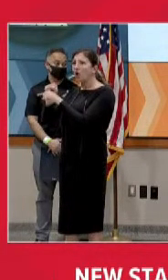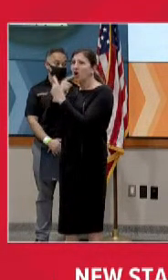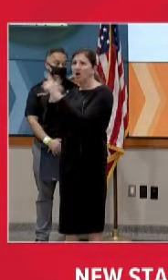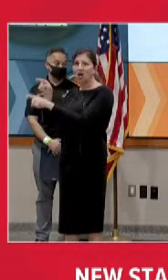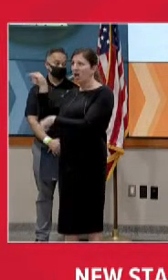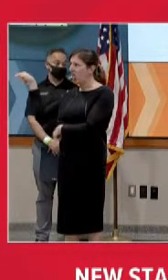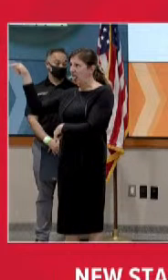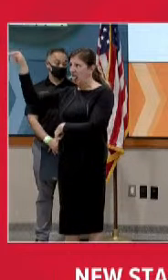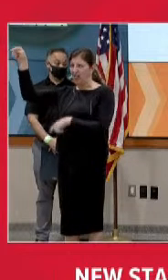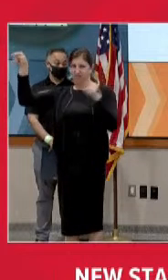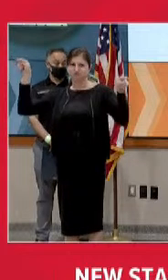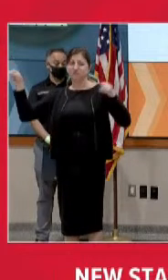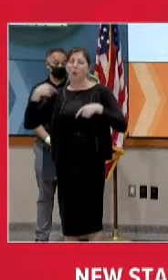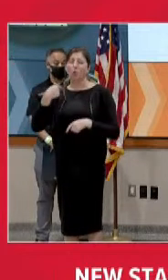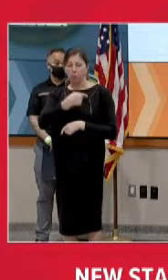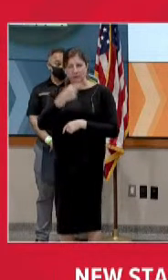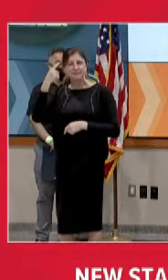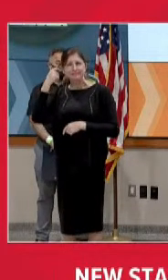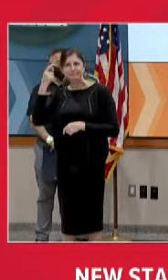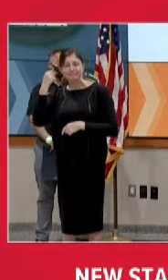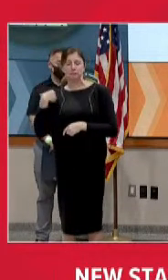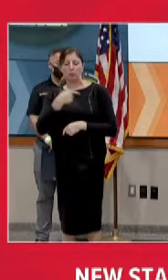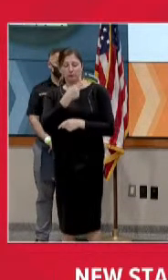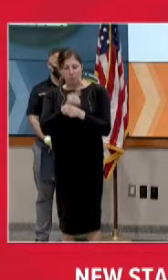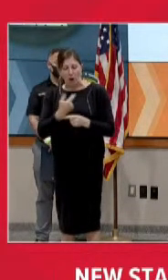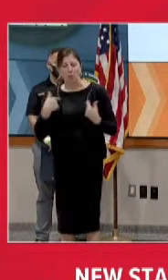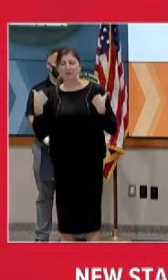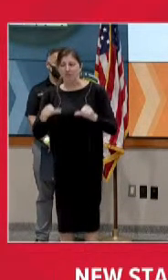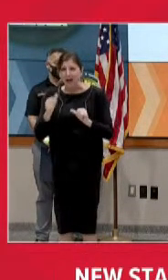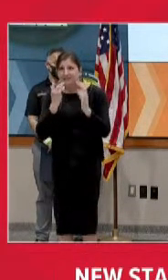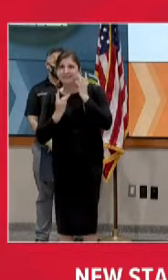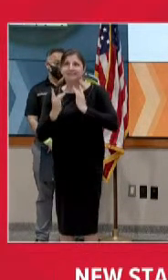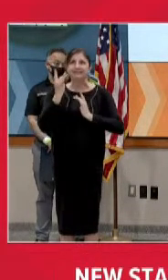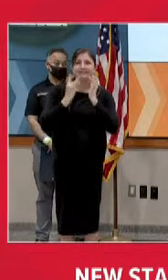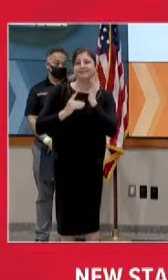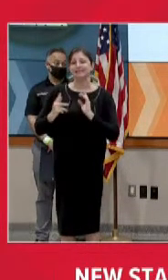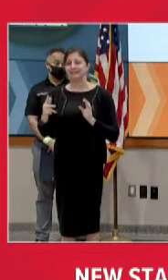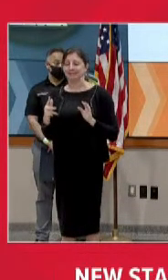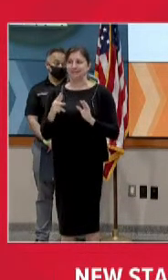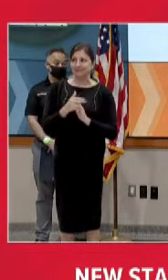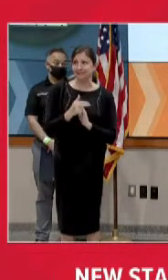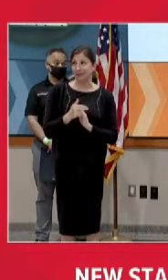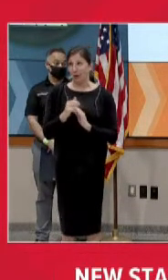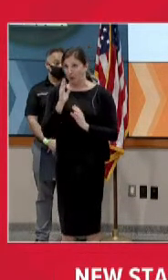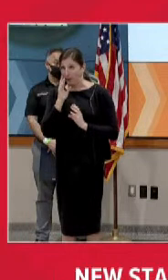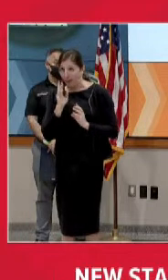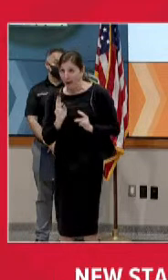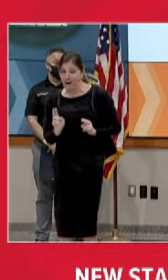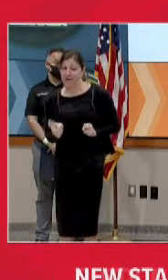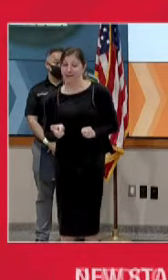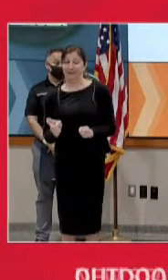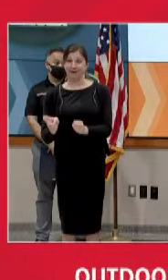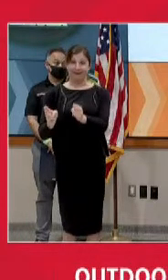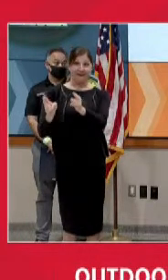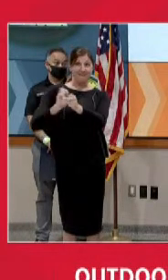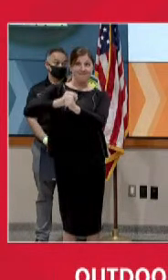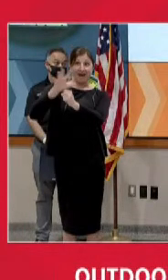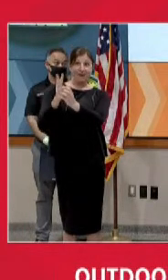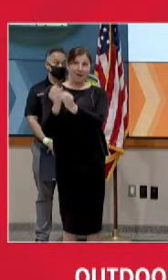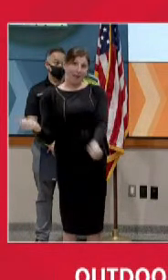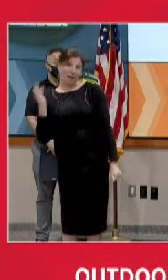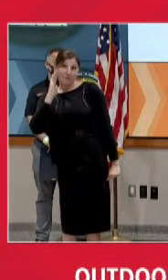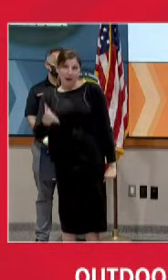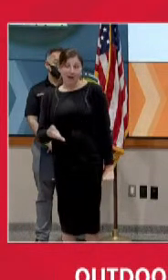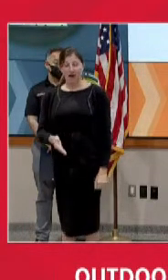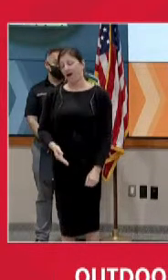take shortcuts. We try and pretend that this virus has gone away. We're going to be right back where we started. And that's worse for the economy. It's worse